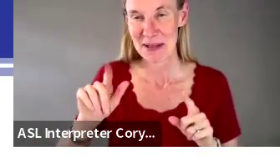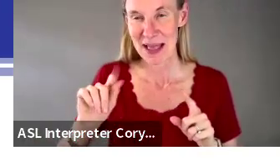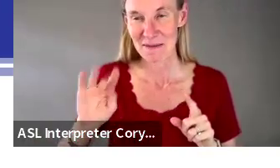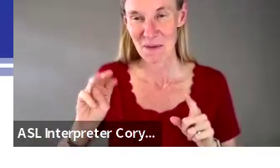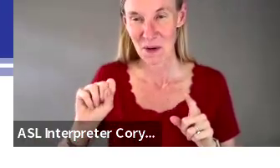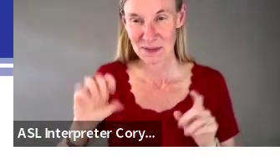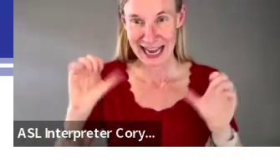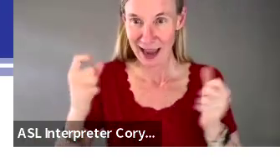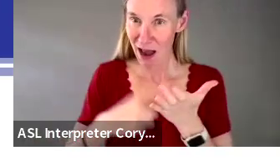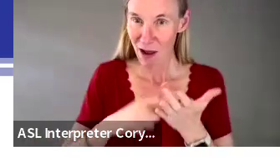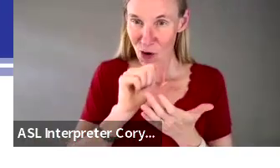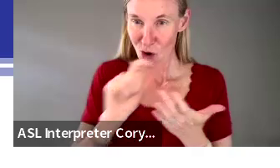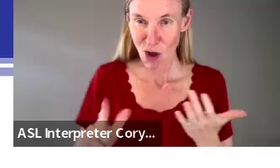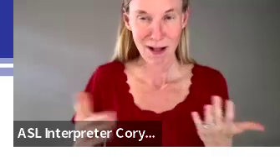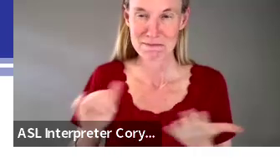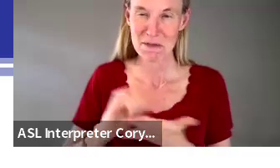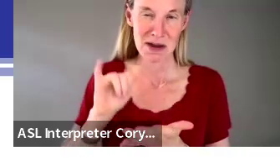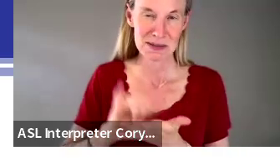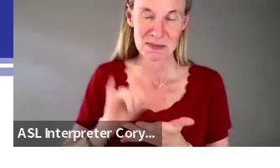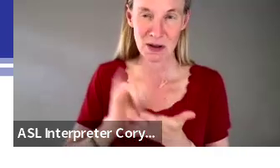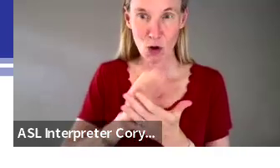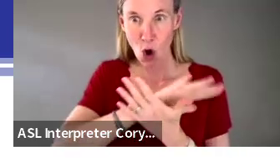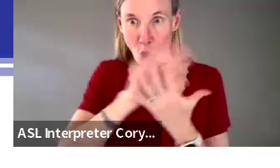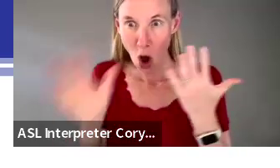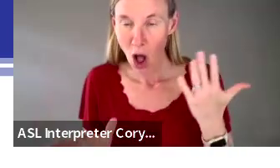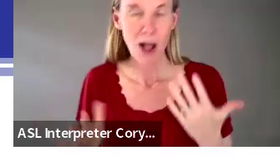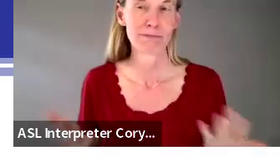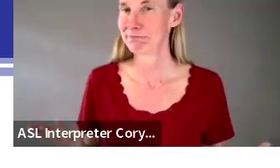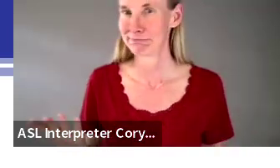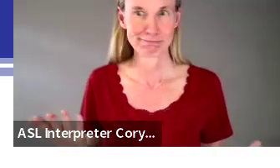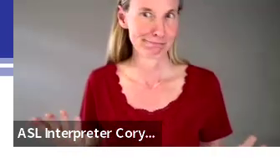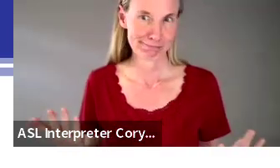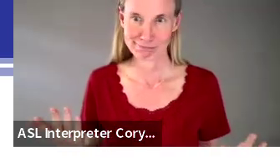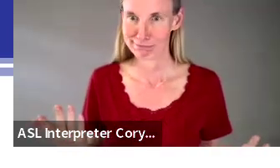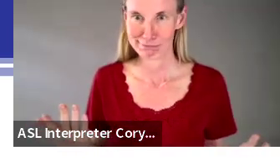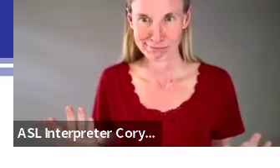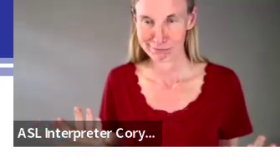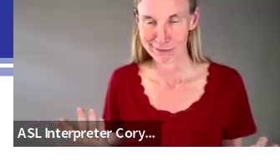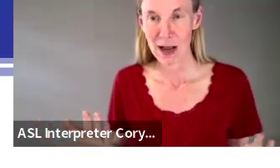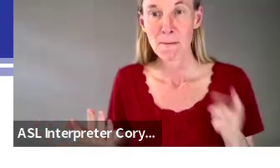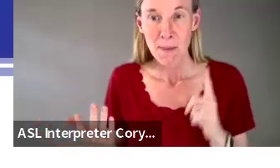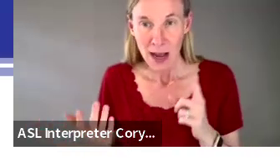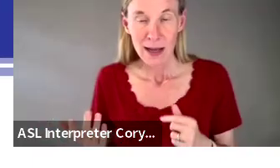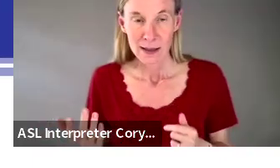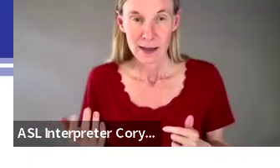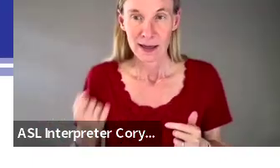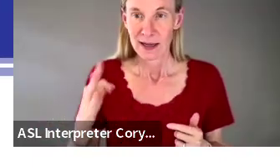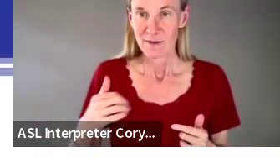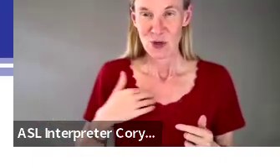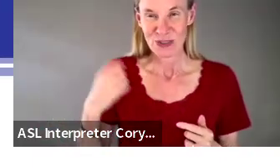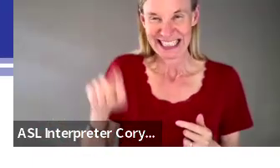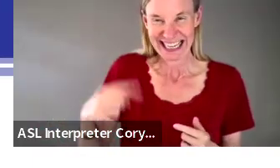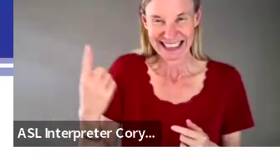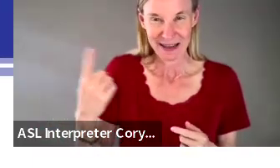cover like all the accessibility settings, but if you need accessibility